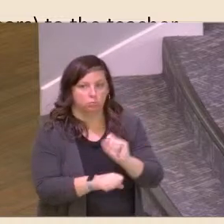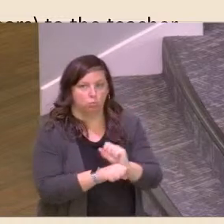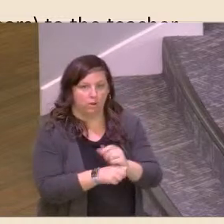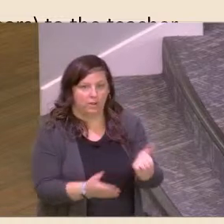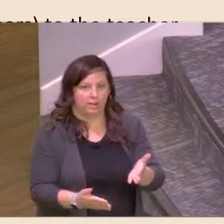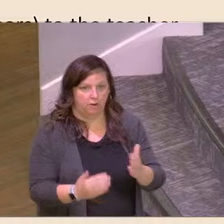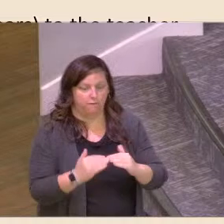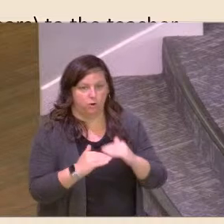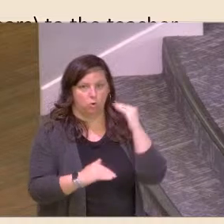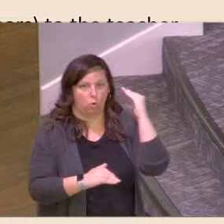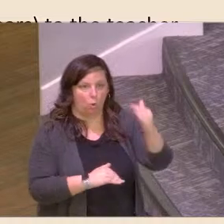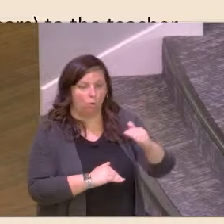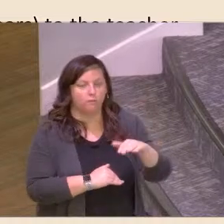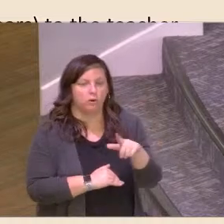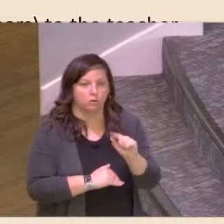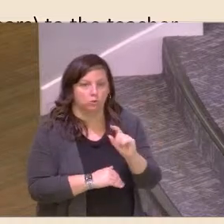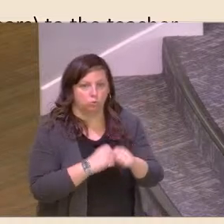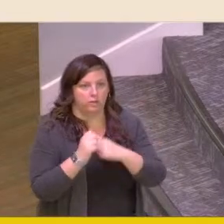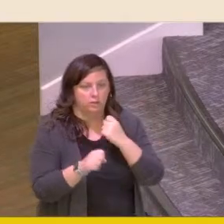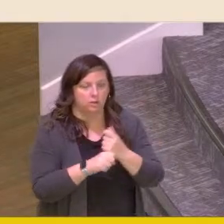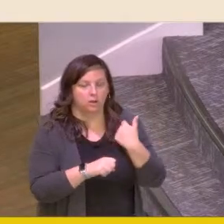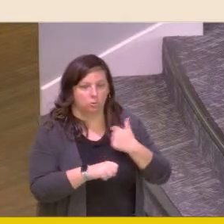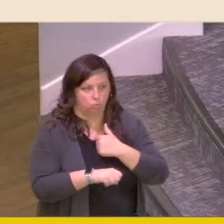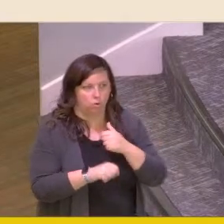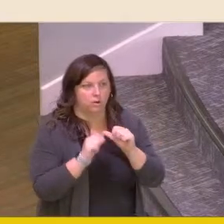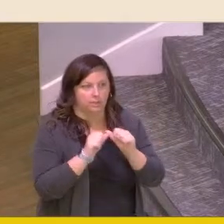We're continuing those with CARES and ARP.